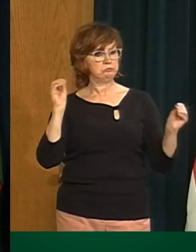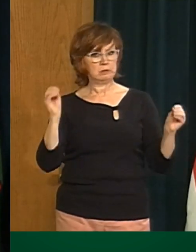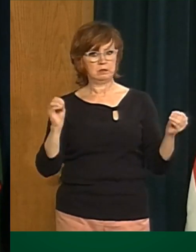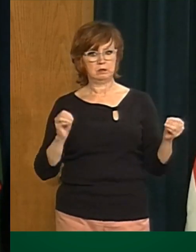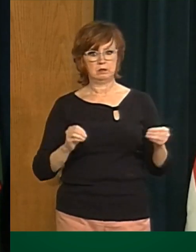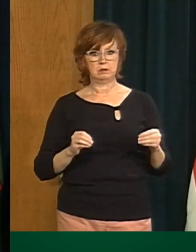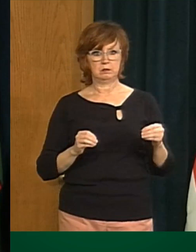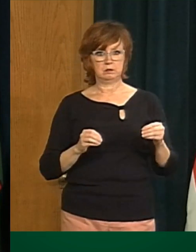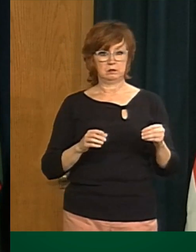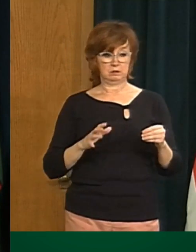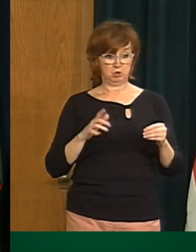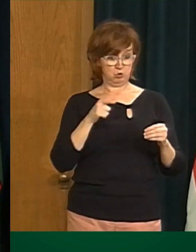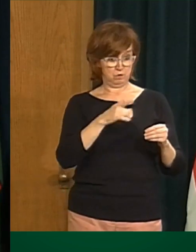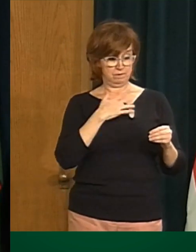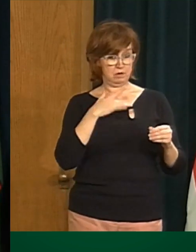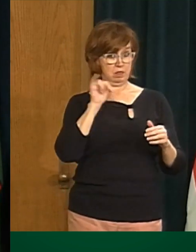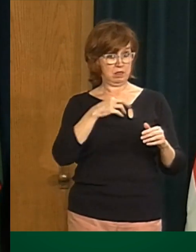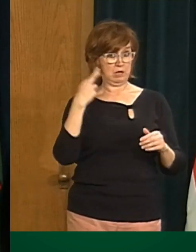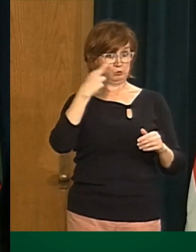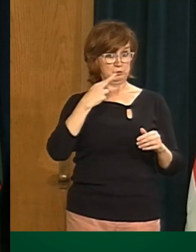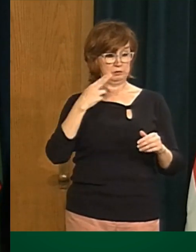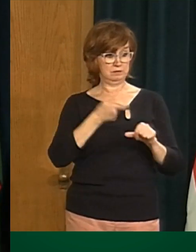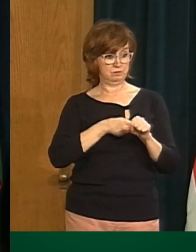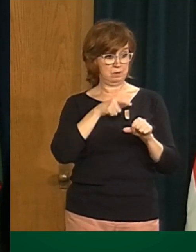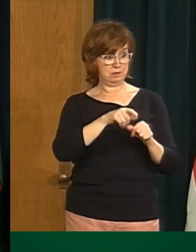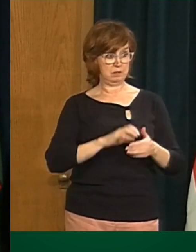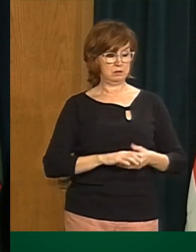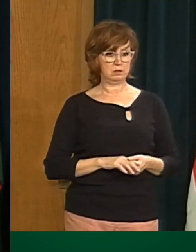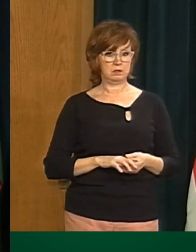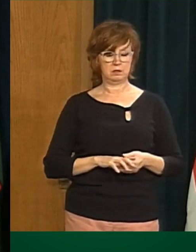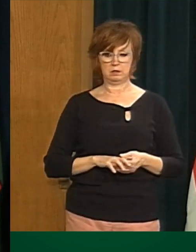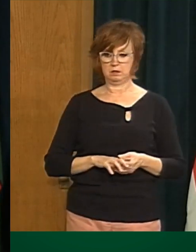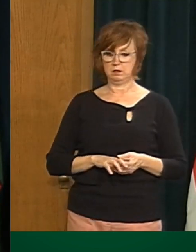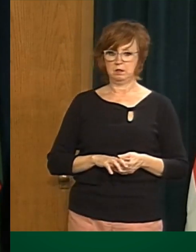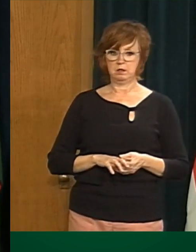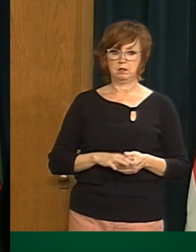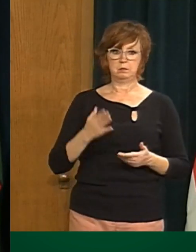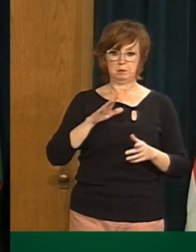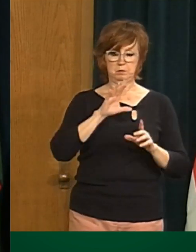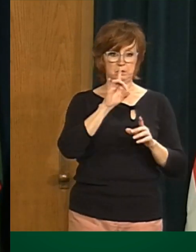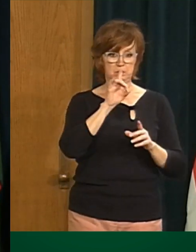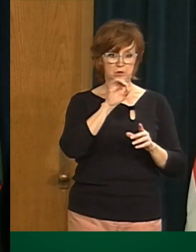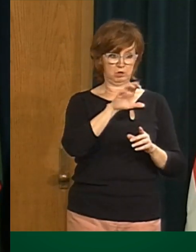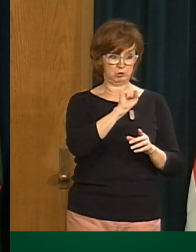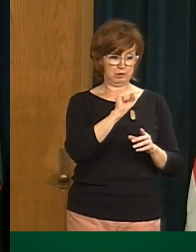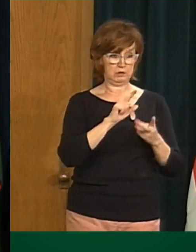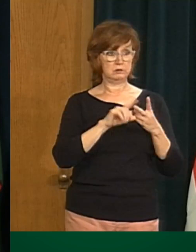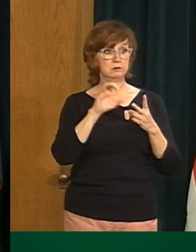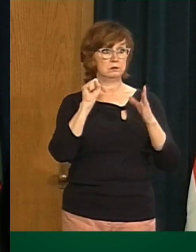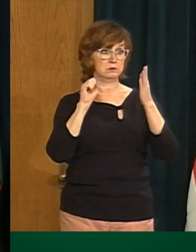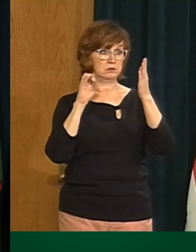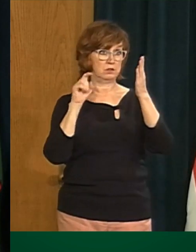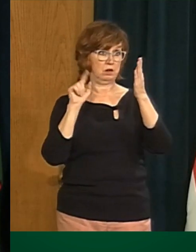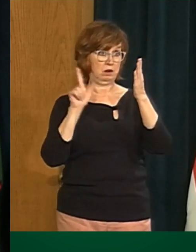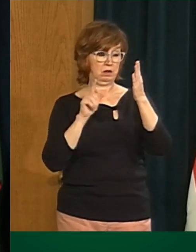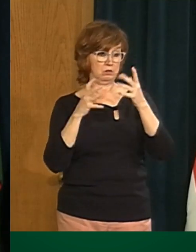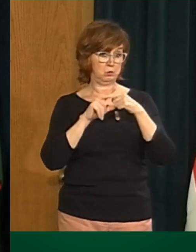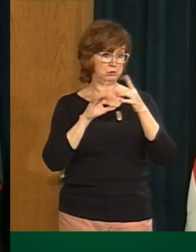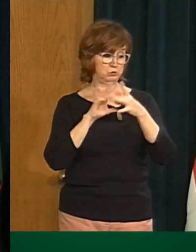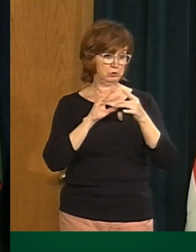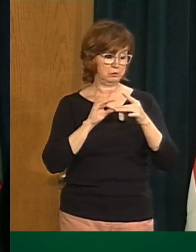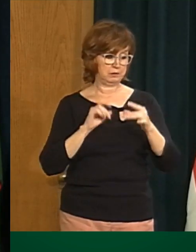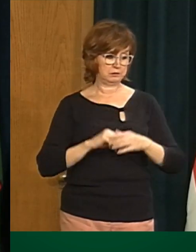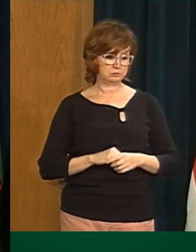those problems that prevented that information from getting to you in time. Sure, and Dr. Shahab and Scott Livingstone, you may have a